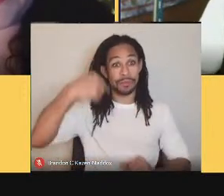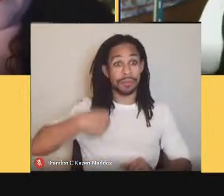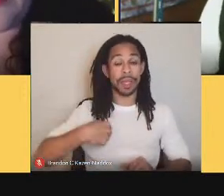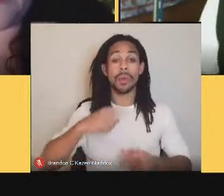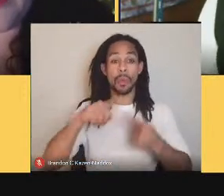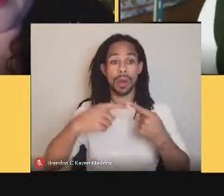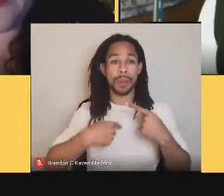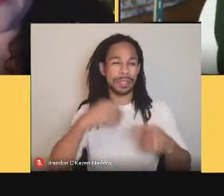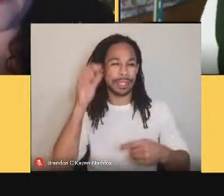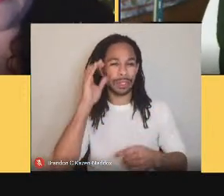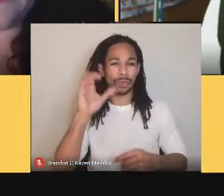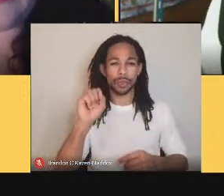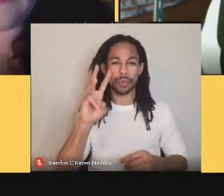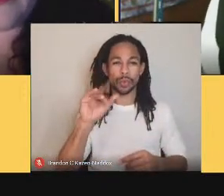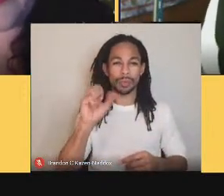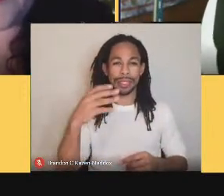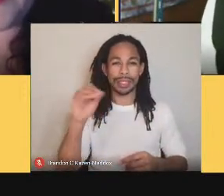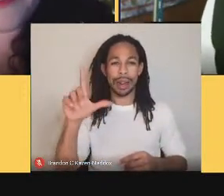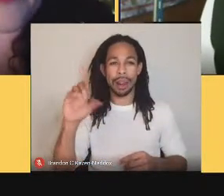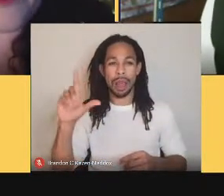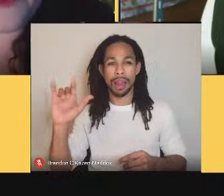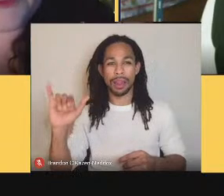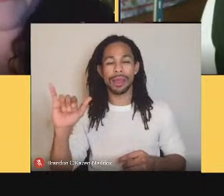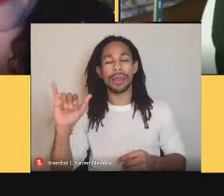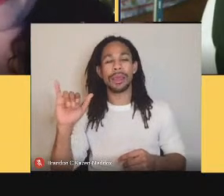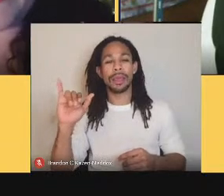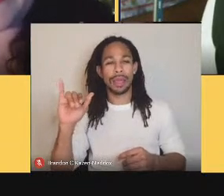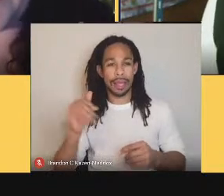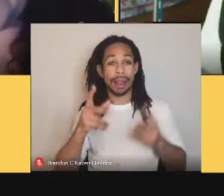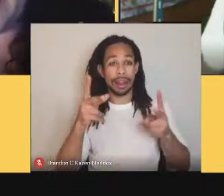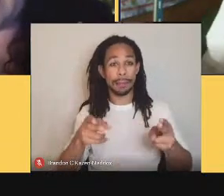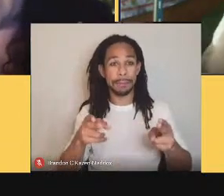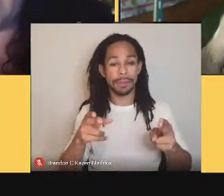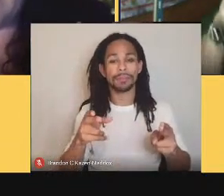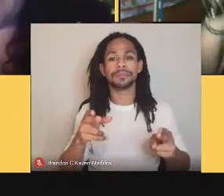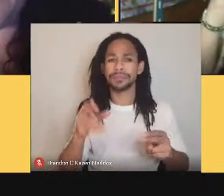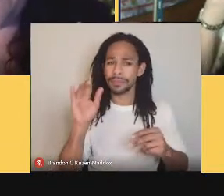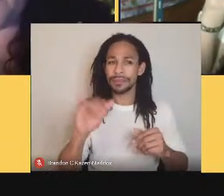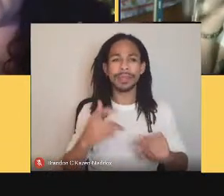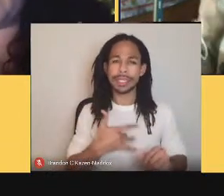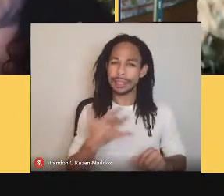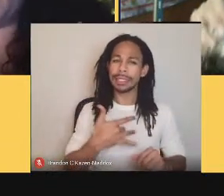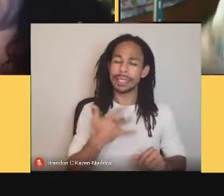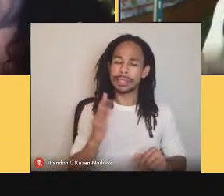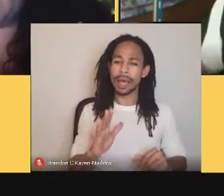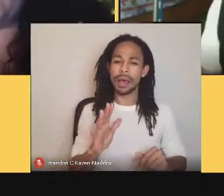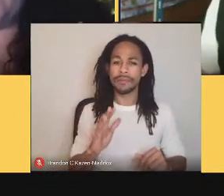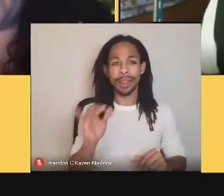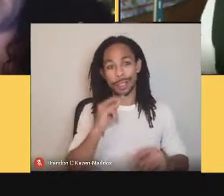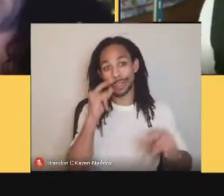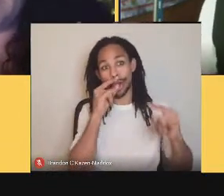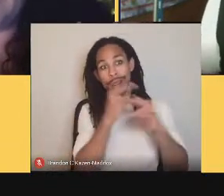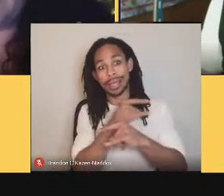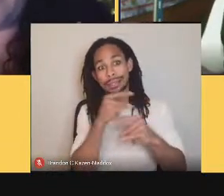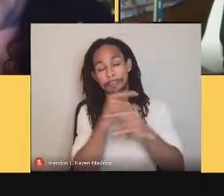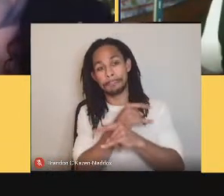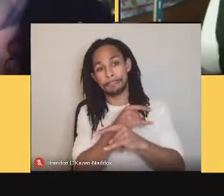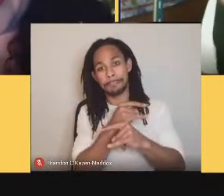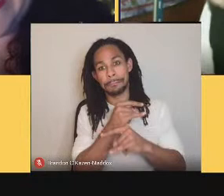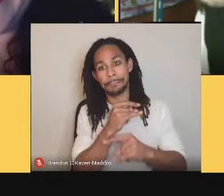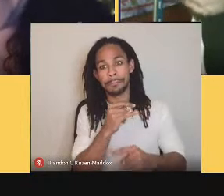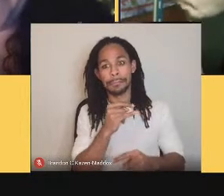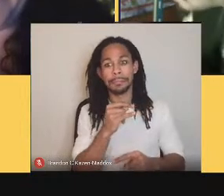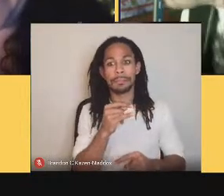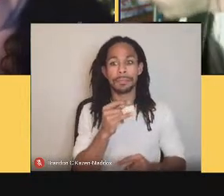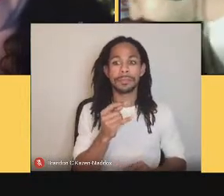to the Swiss and Lali clip that we just played is that sense of also like sarcasm.